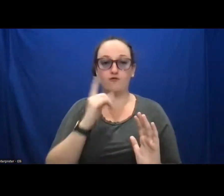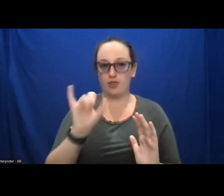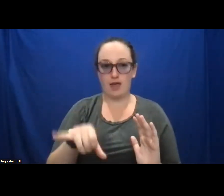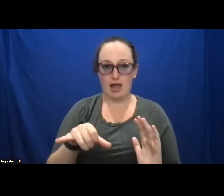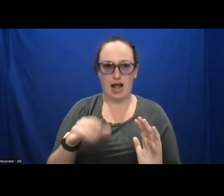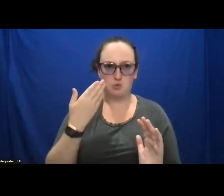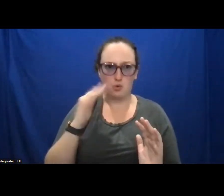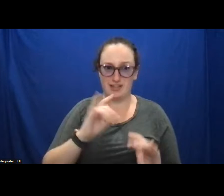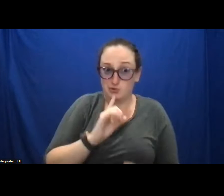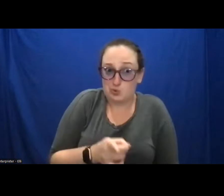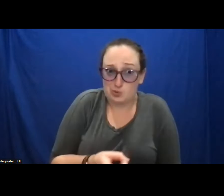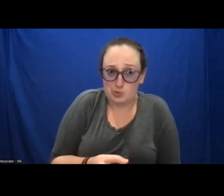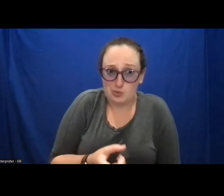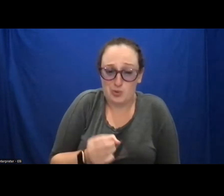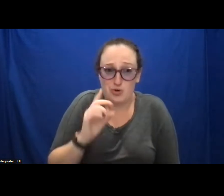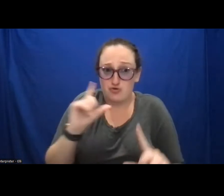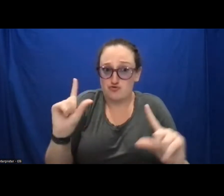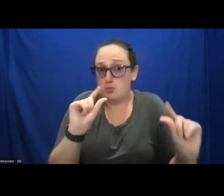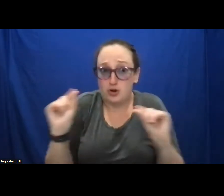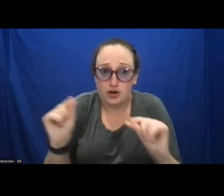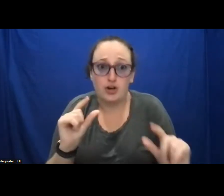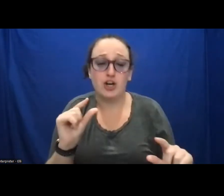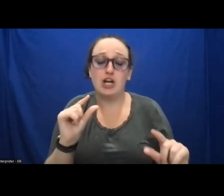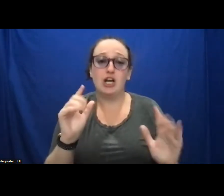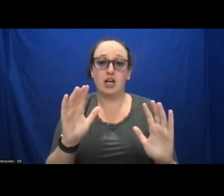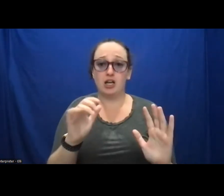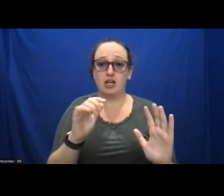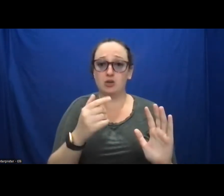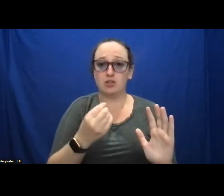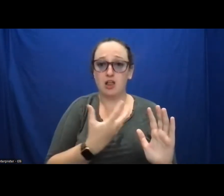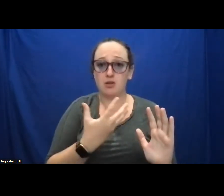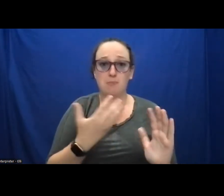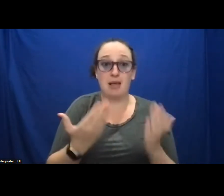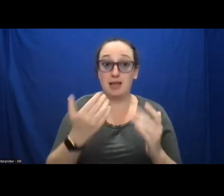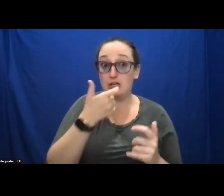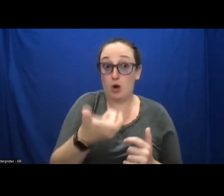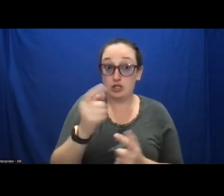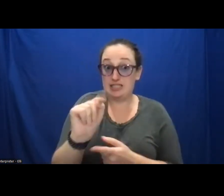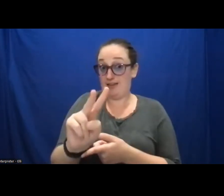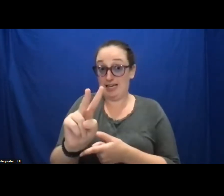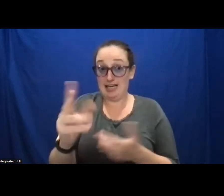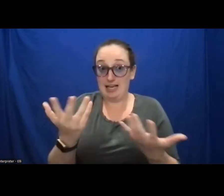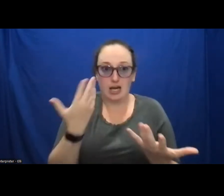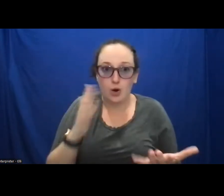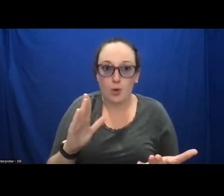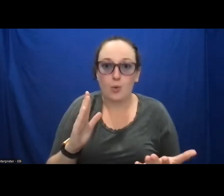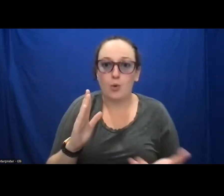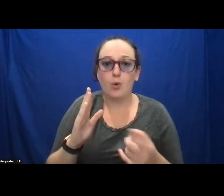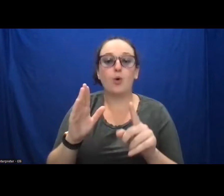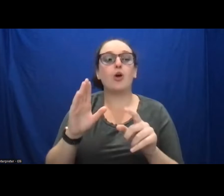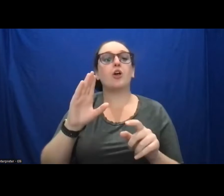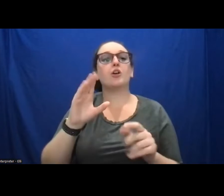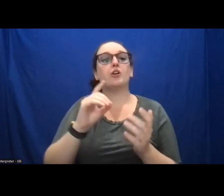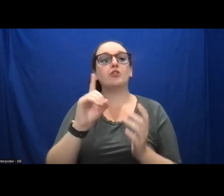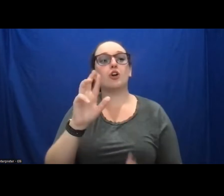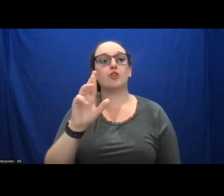from my training or I've gathered this information from the TV. No, that's a great